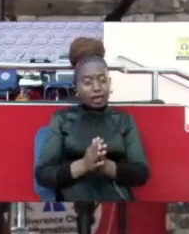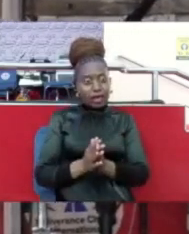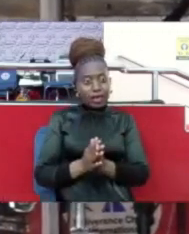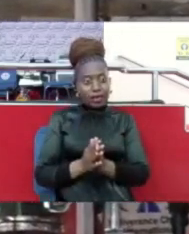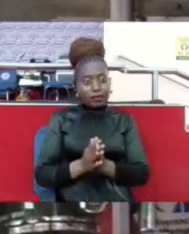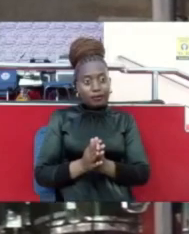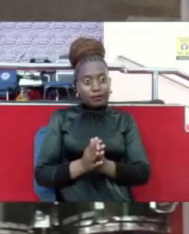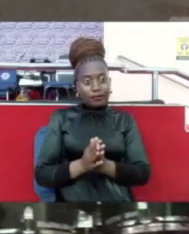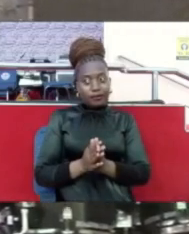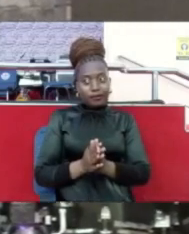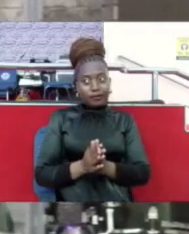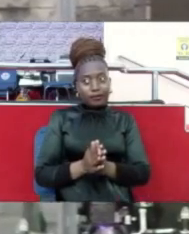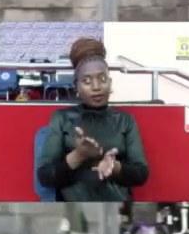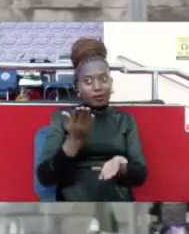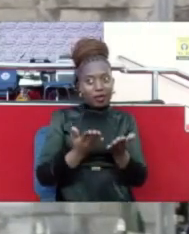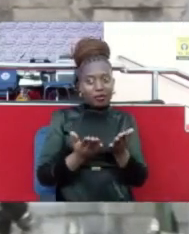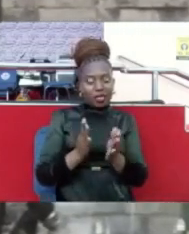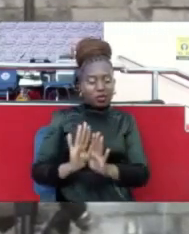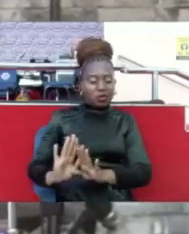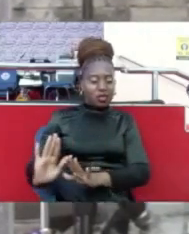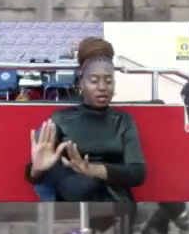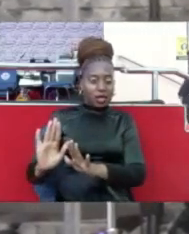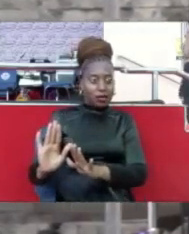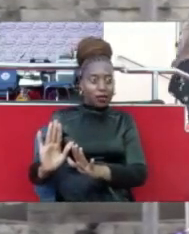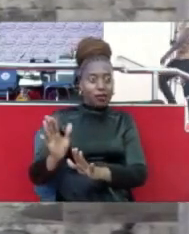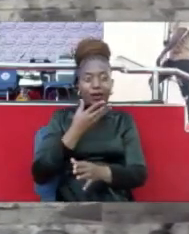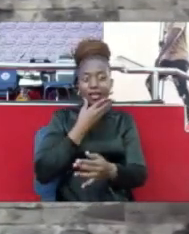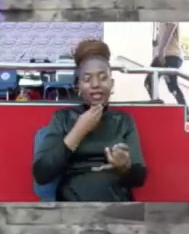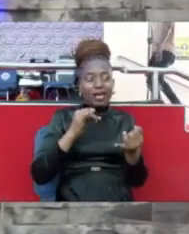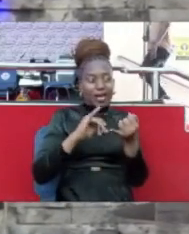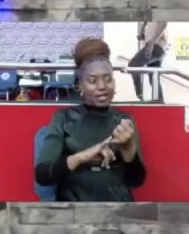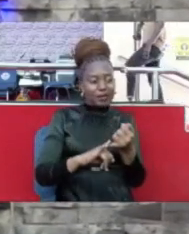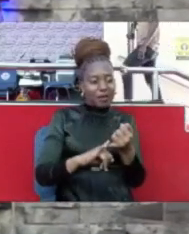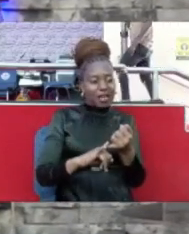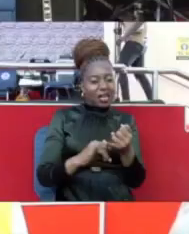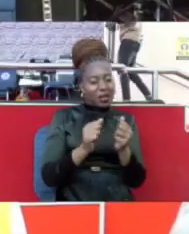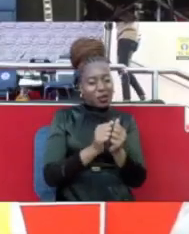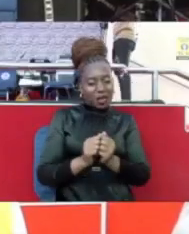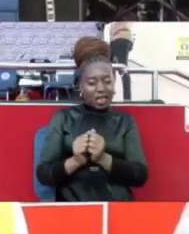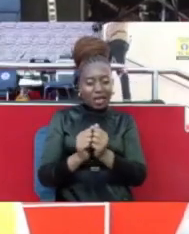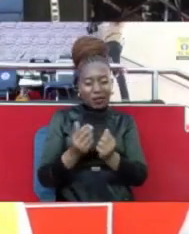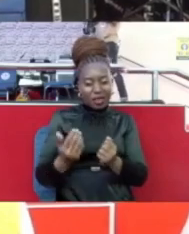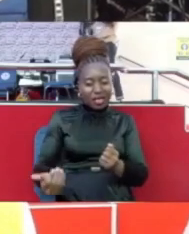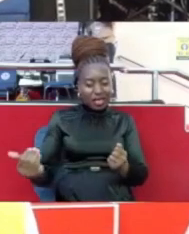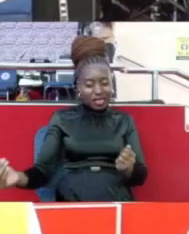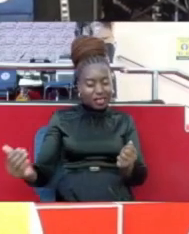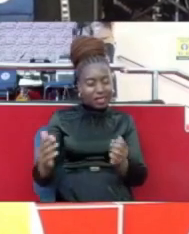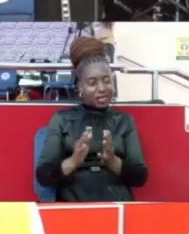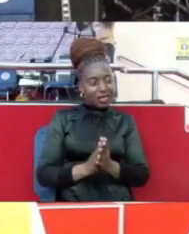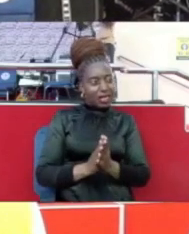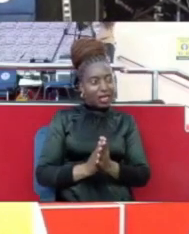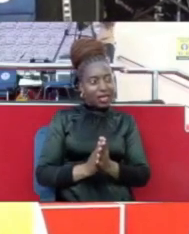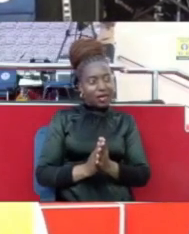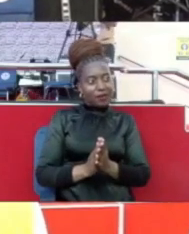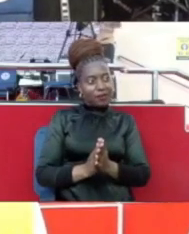them. Pengine aliachwa na bwana. With a dozen kids. Na akiwa na watoto 12. For a woman half your